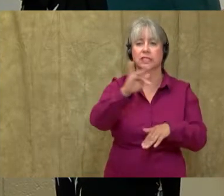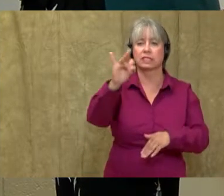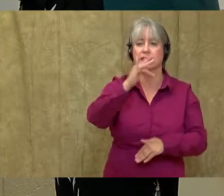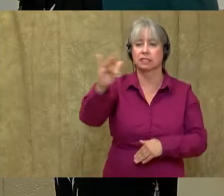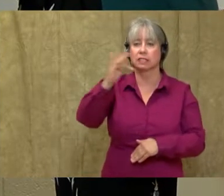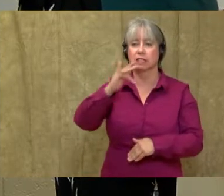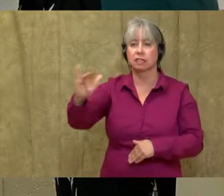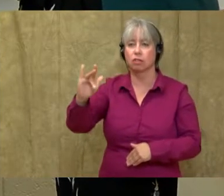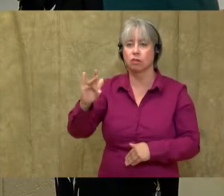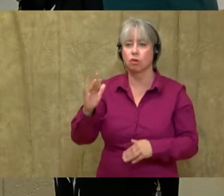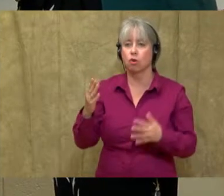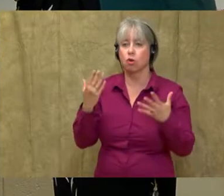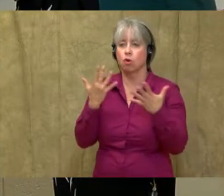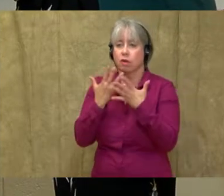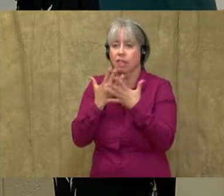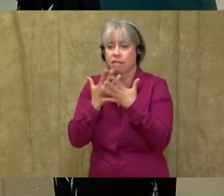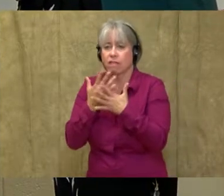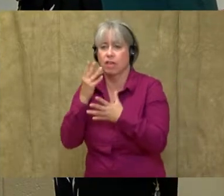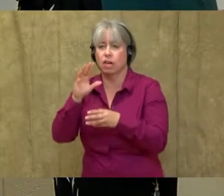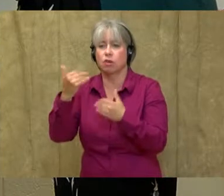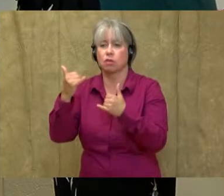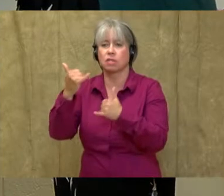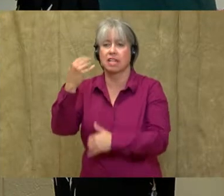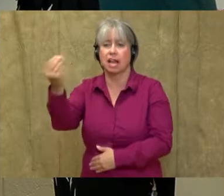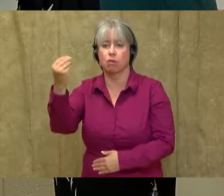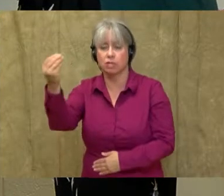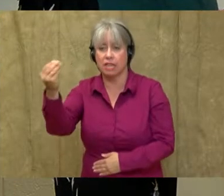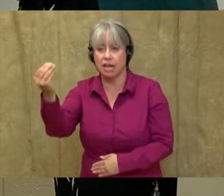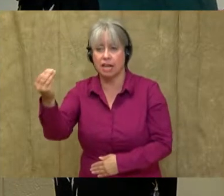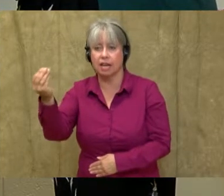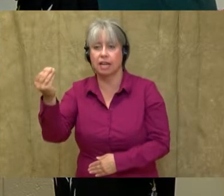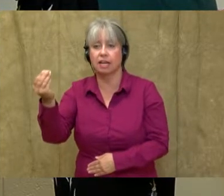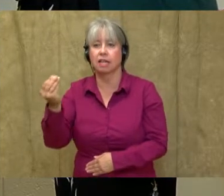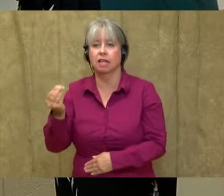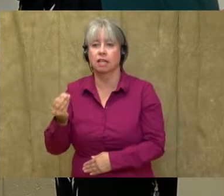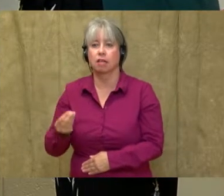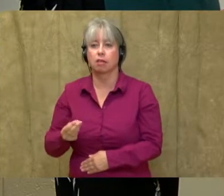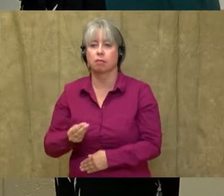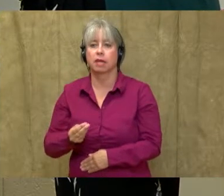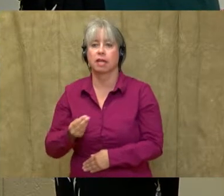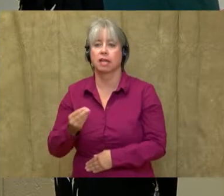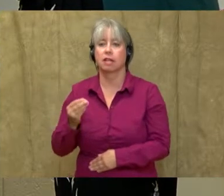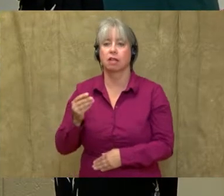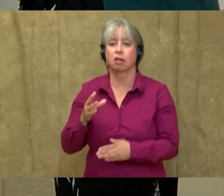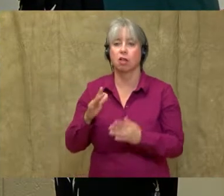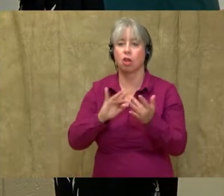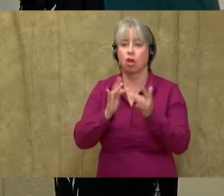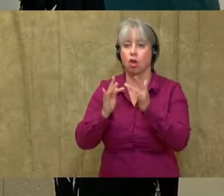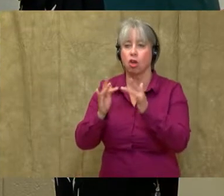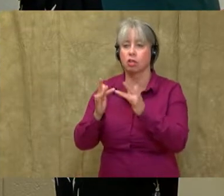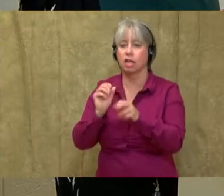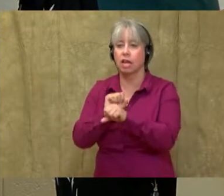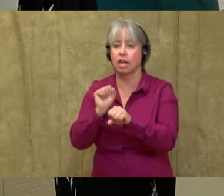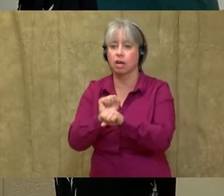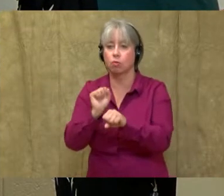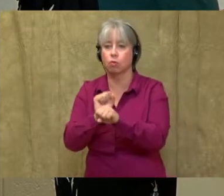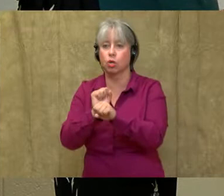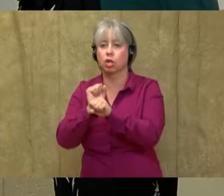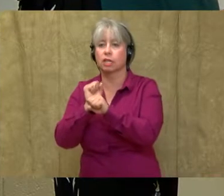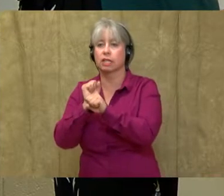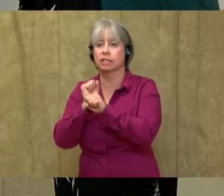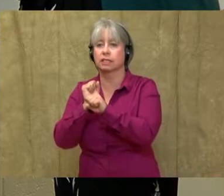outside. Online assignments plague the uninfected, but I believe we will get through this together. We will